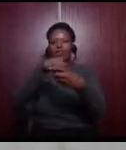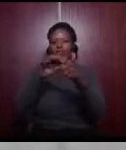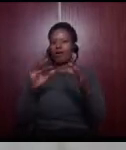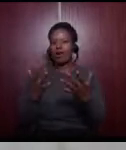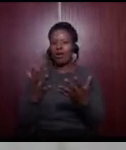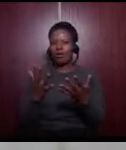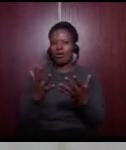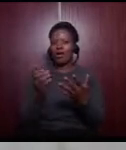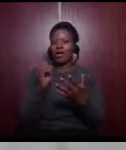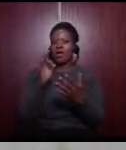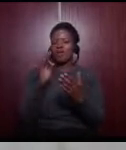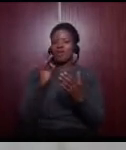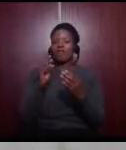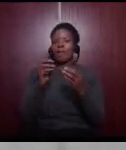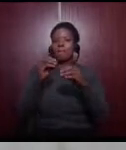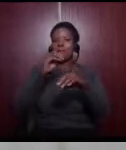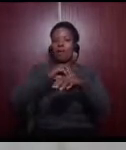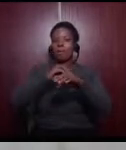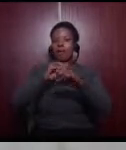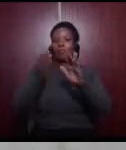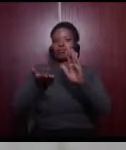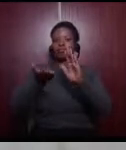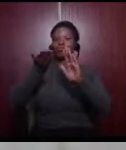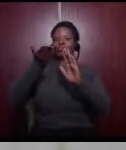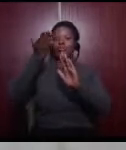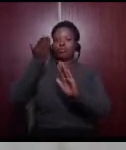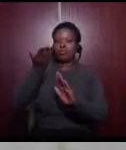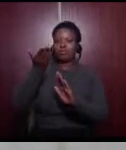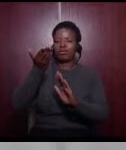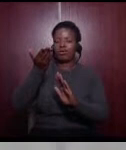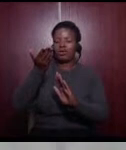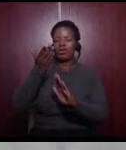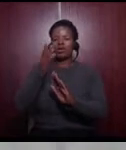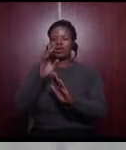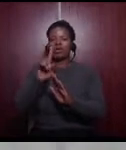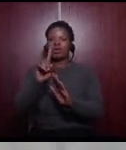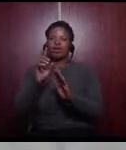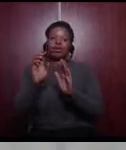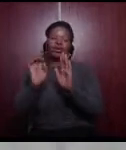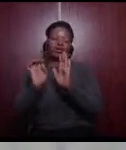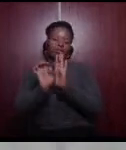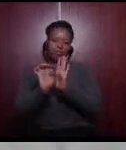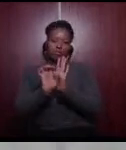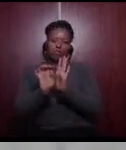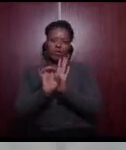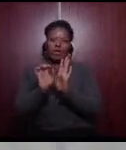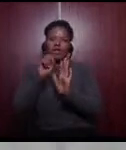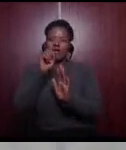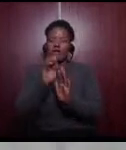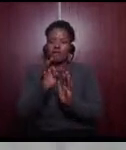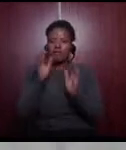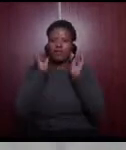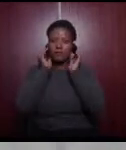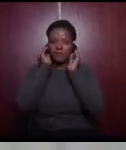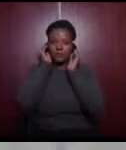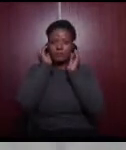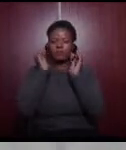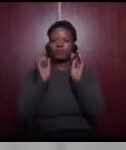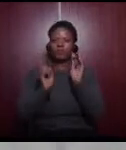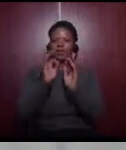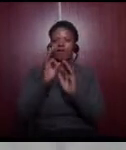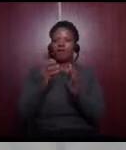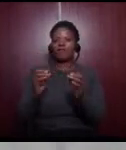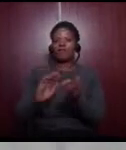matters has been escalated sometimes. For instance, we know that if a disaster